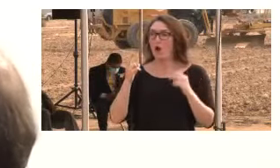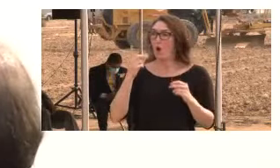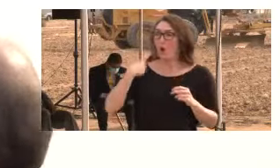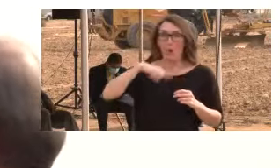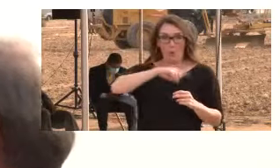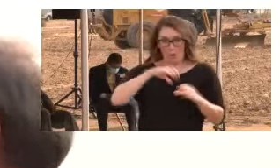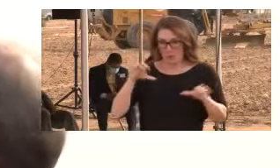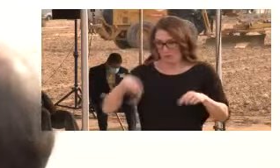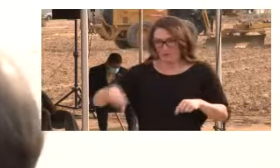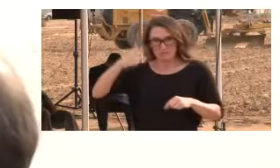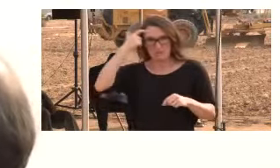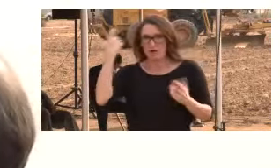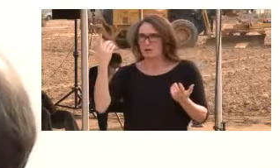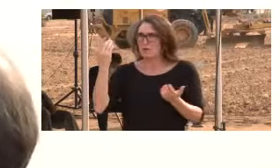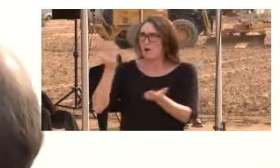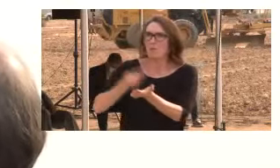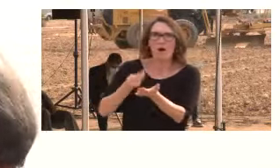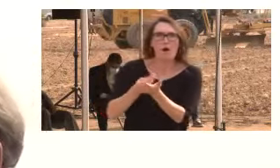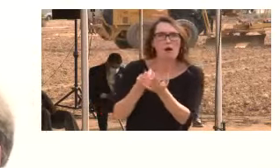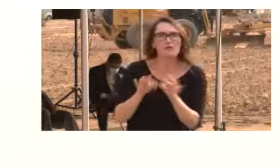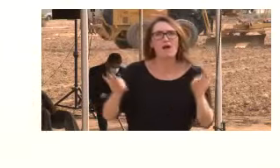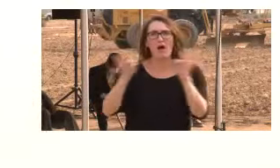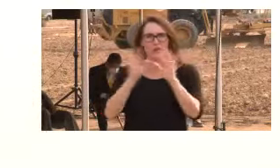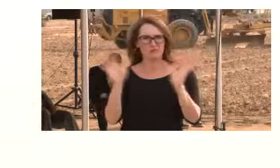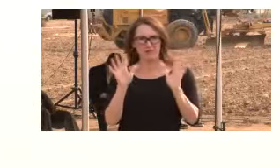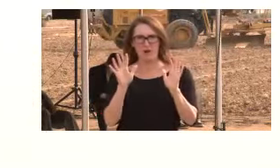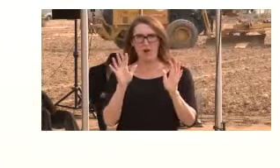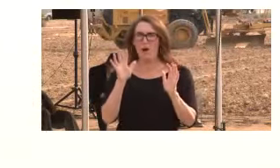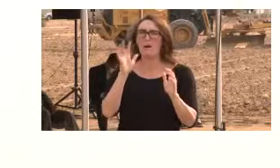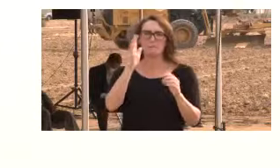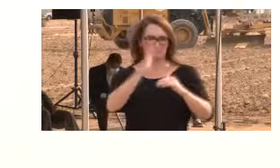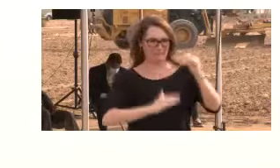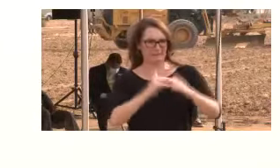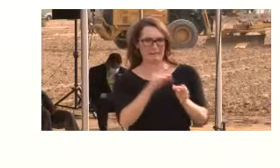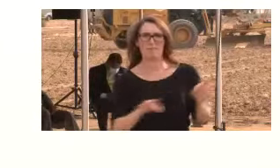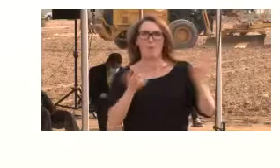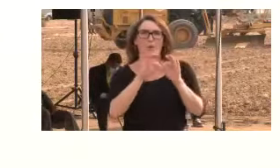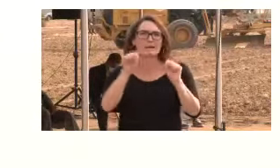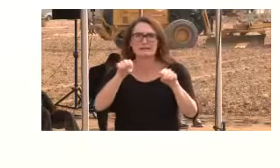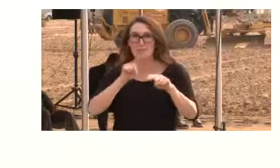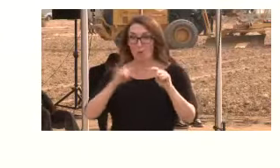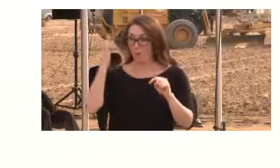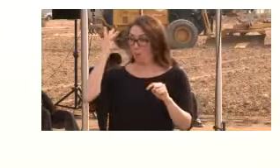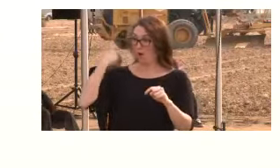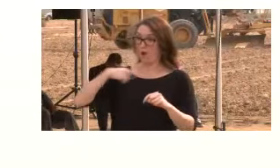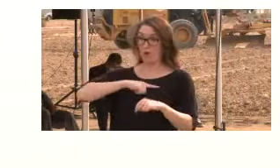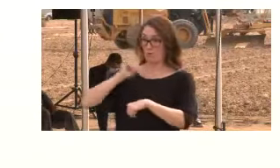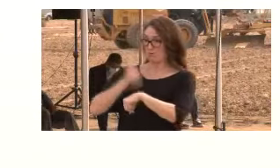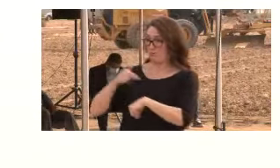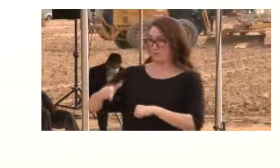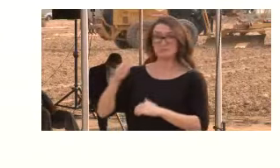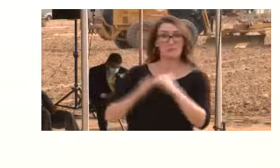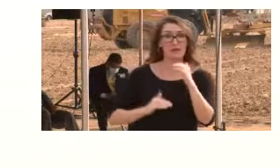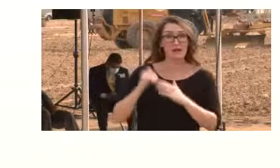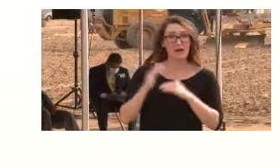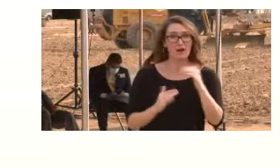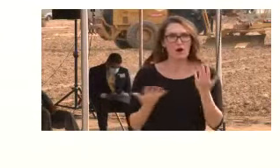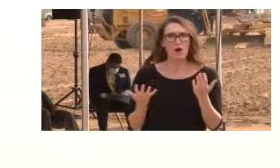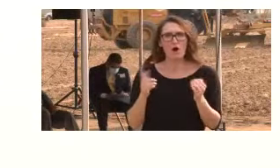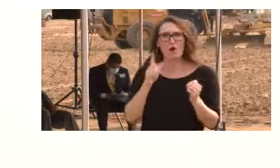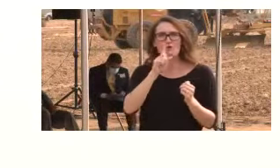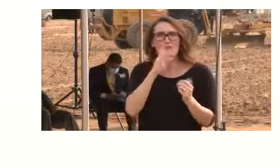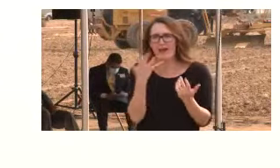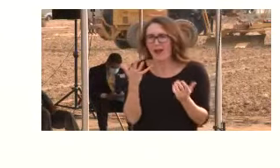or because of the great buildings that are going to be here. They're important. But we do this because the human